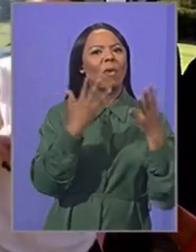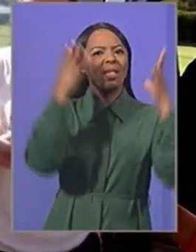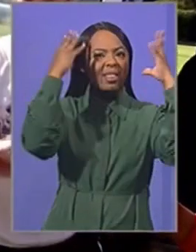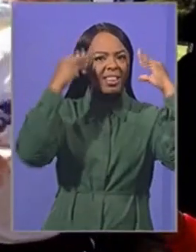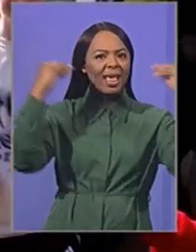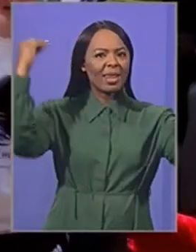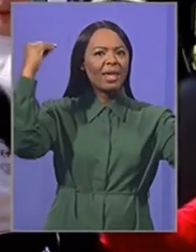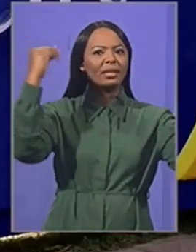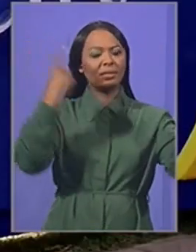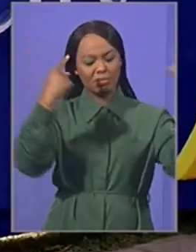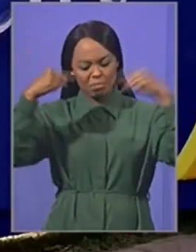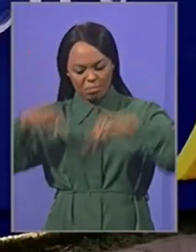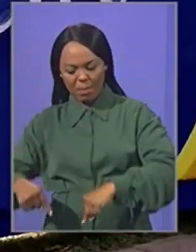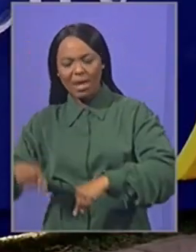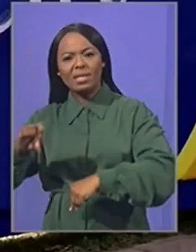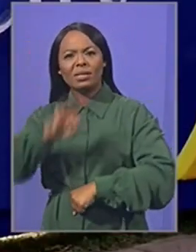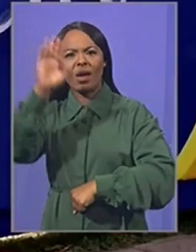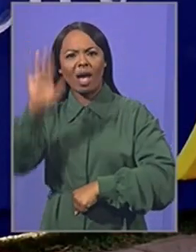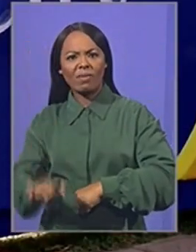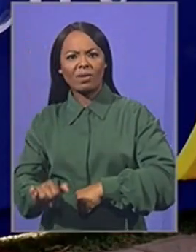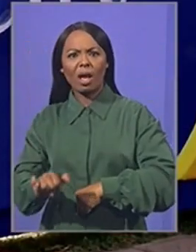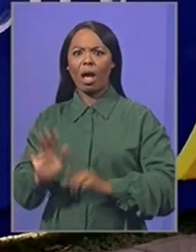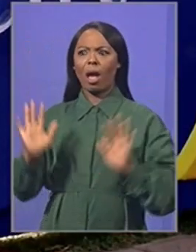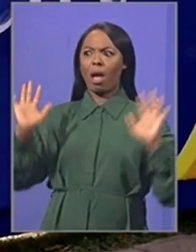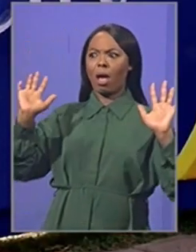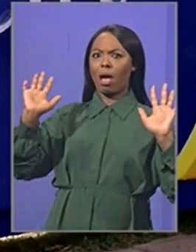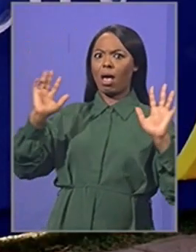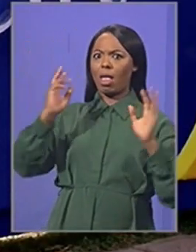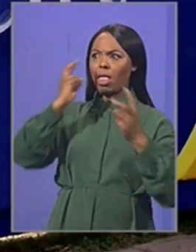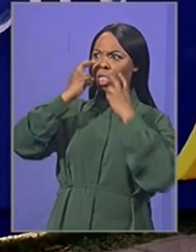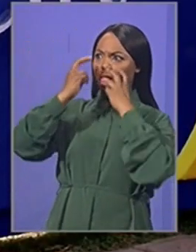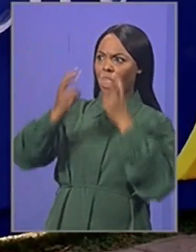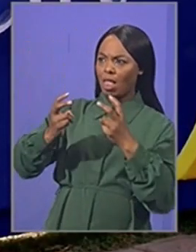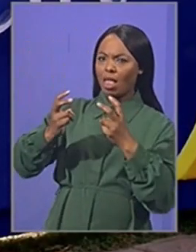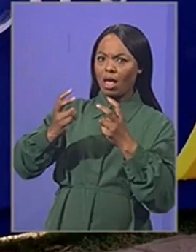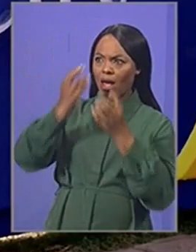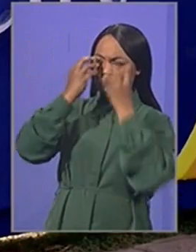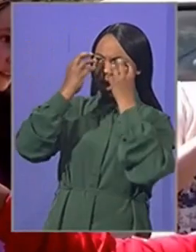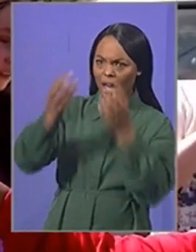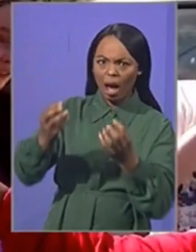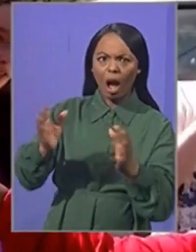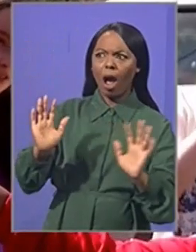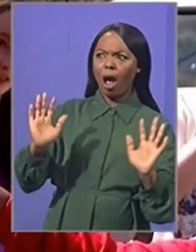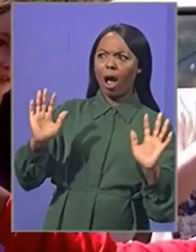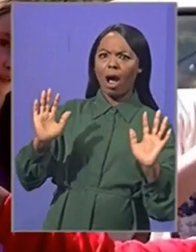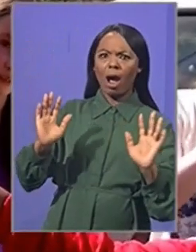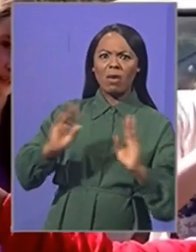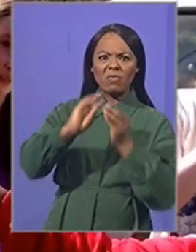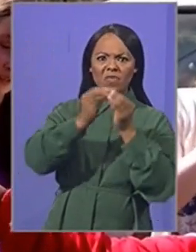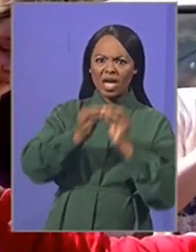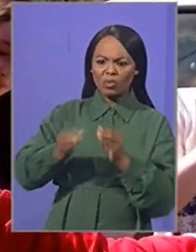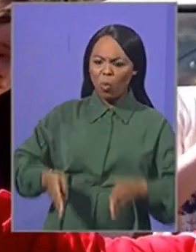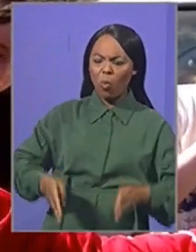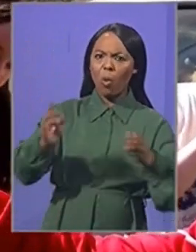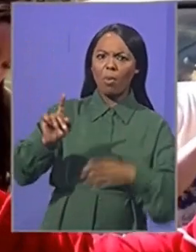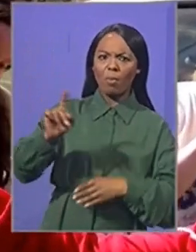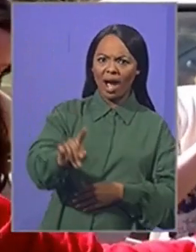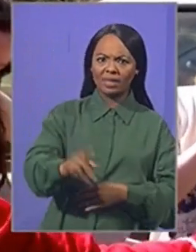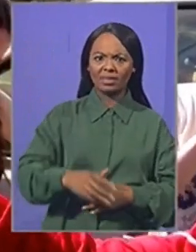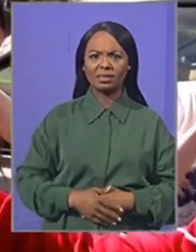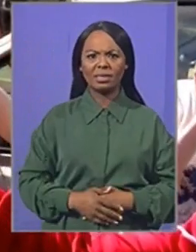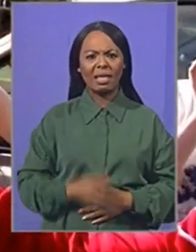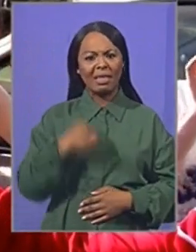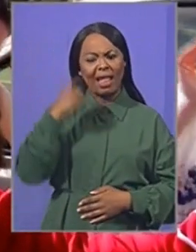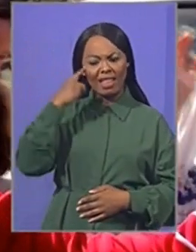nageng ba re ditsela tsa mono gae di tlhoka go tokafadiwa go le gonnye fela. I think they could be improved.